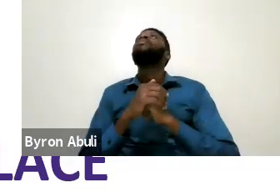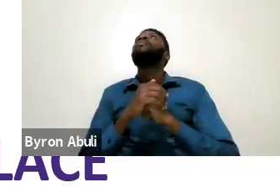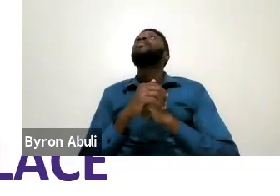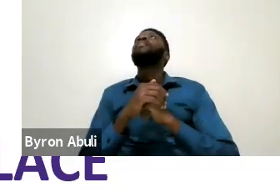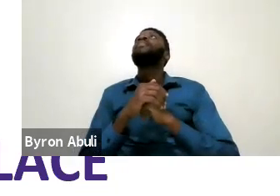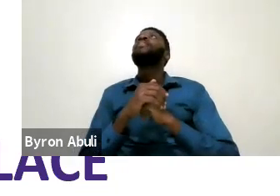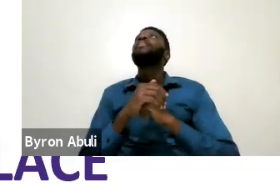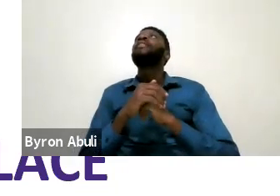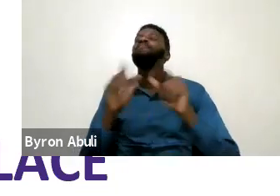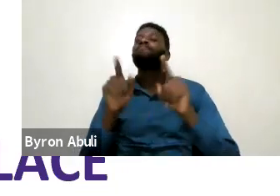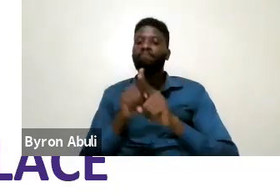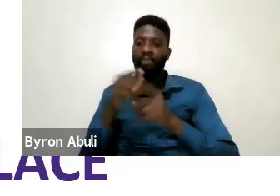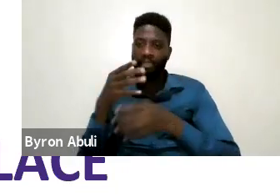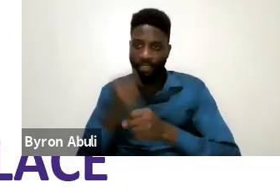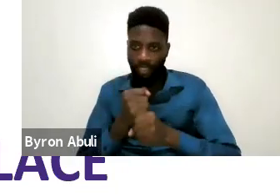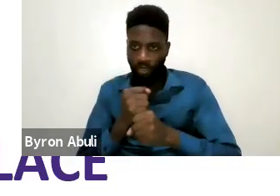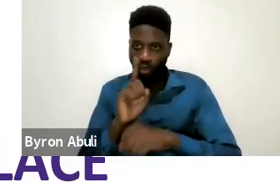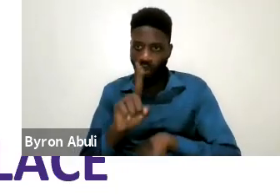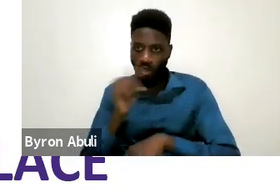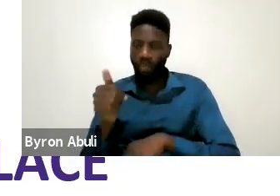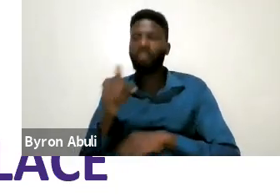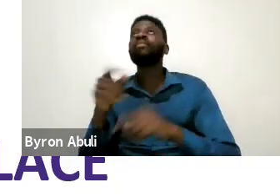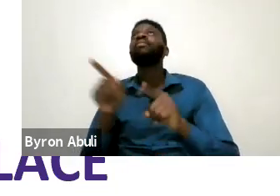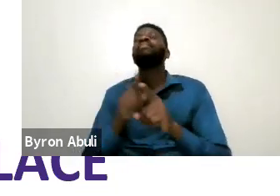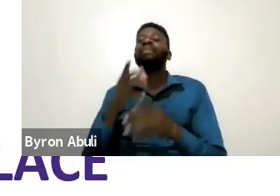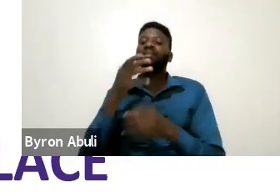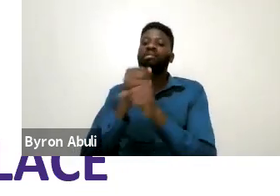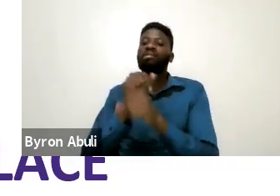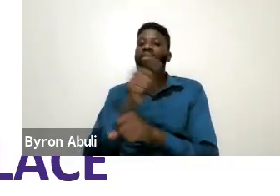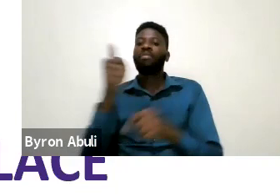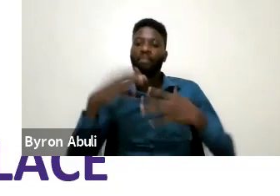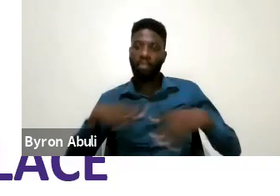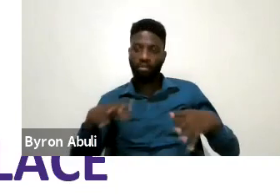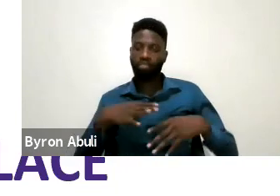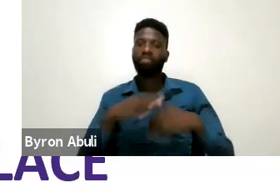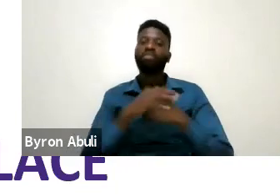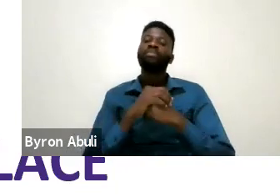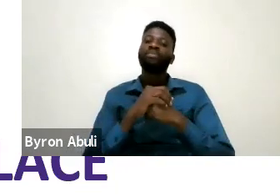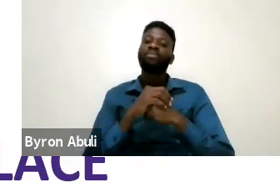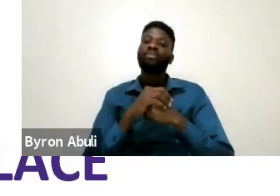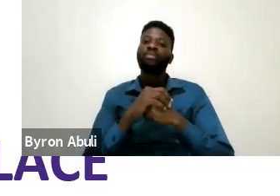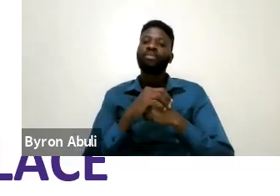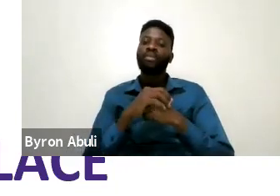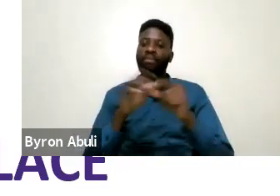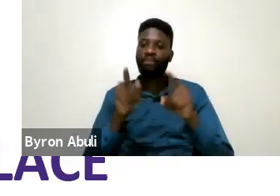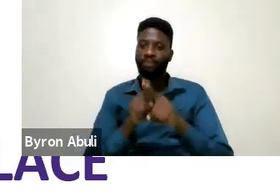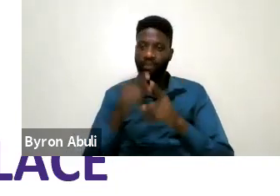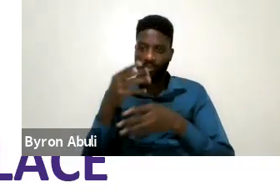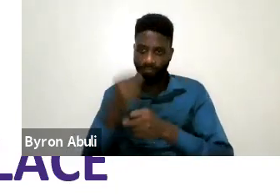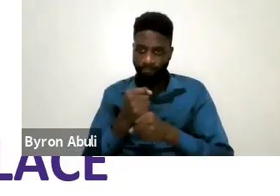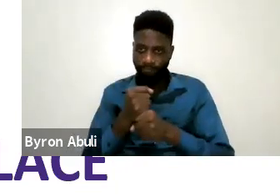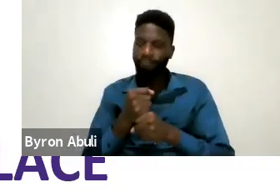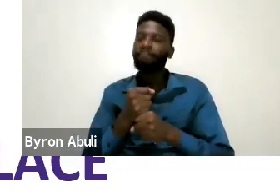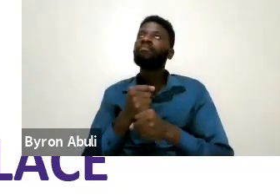each other, trust other people. So not only to win the trust of your colleagues, also trust them.